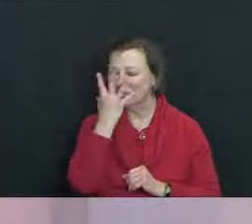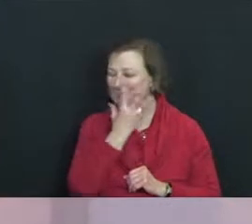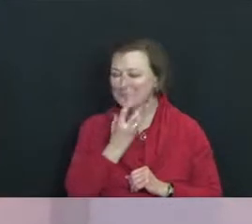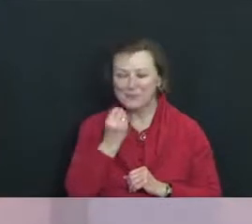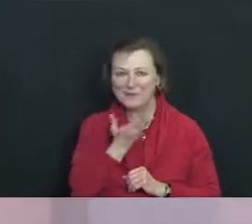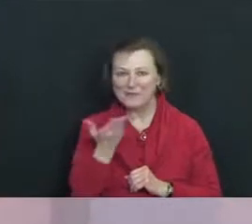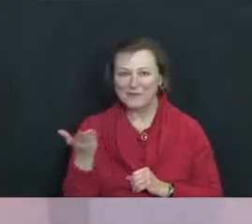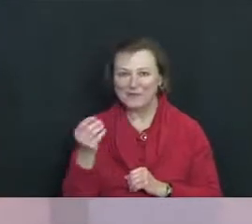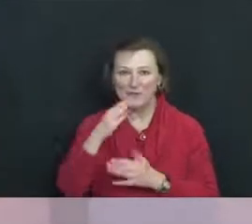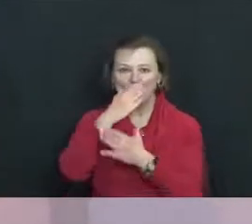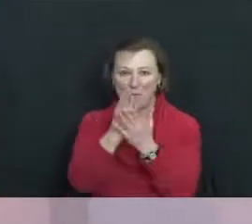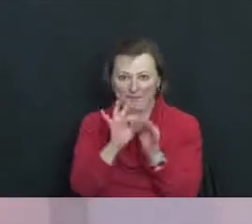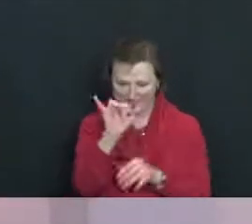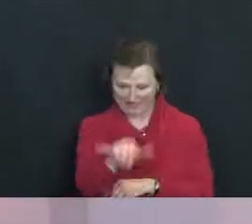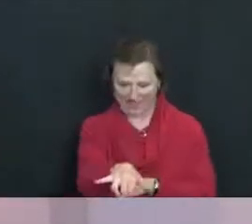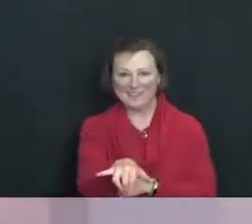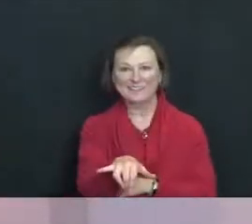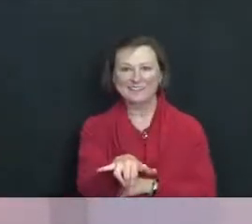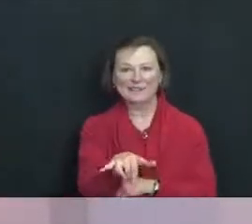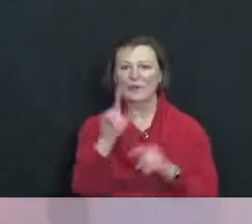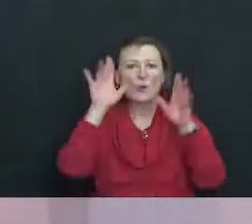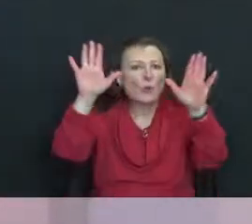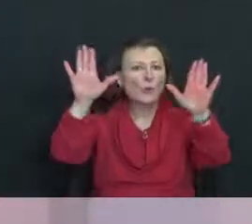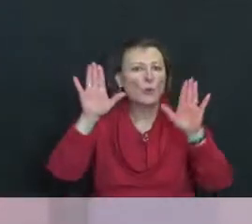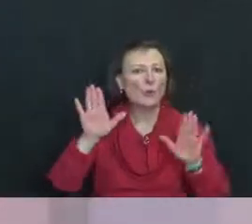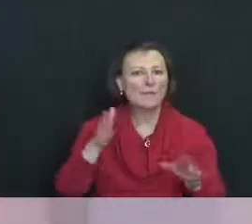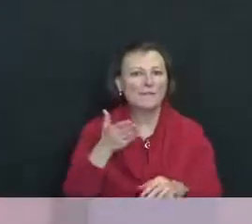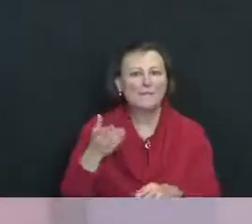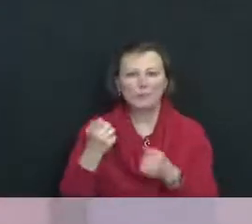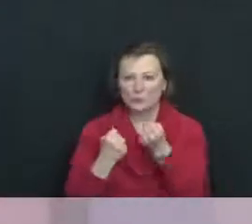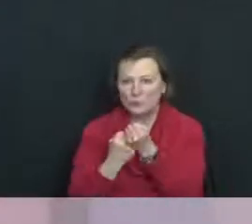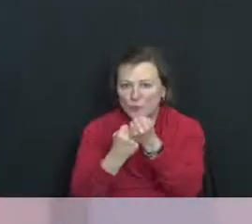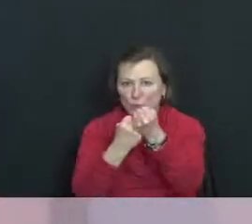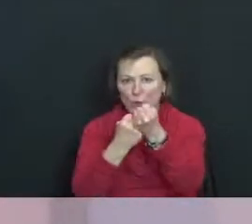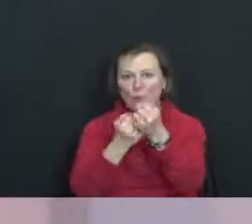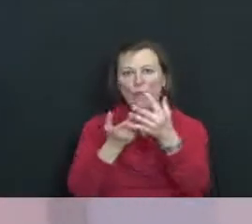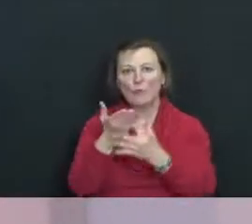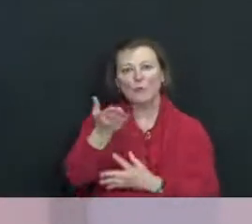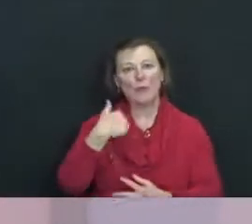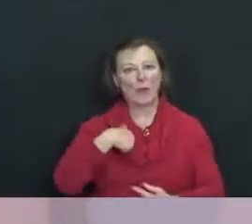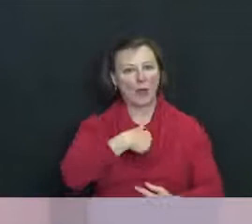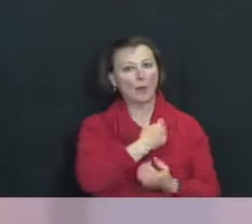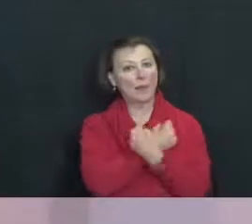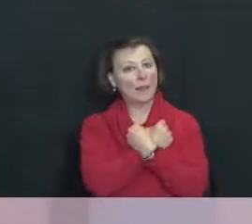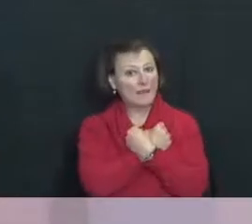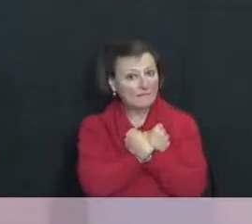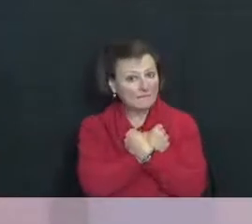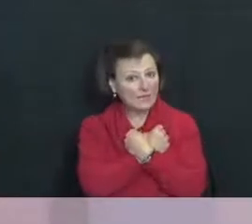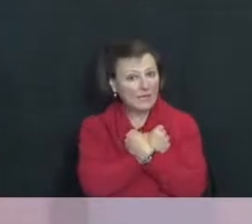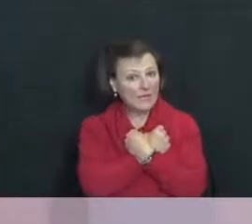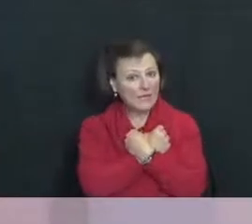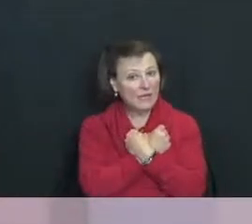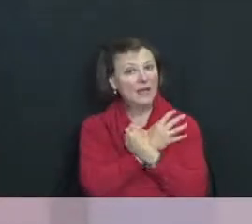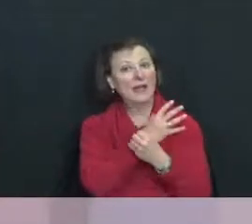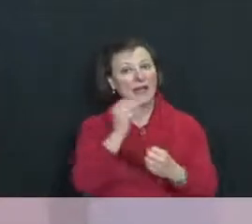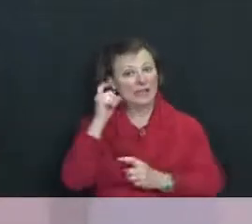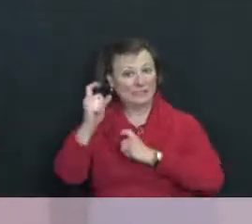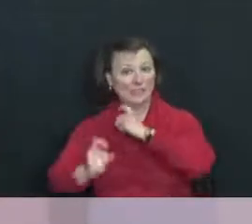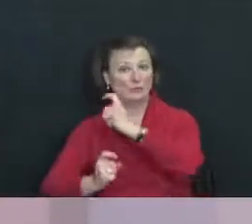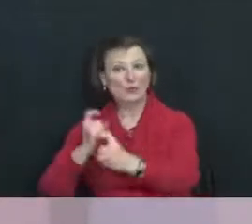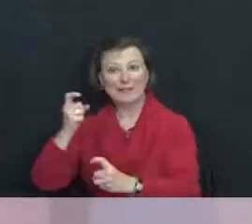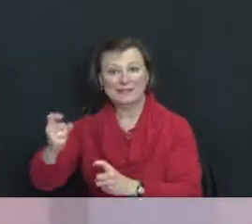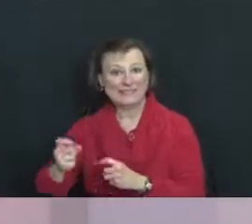of. What a wonderful thing to support through our love and through our